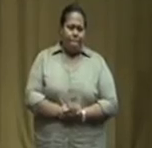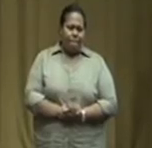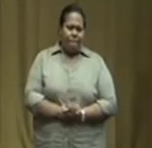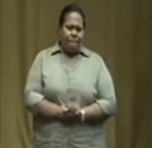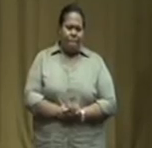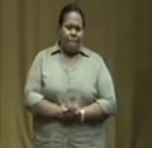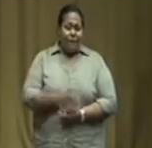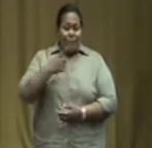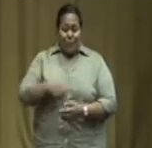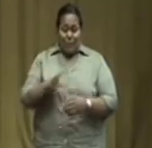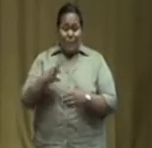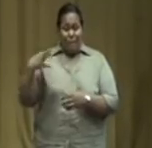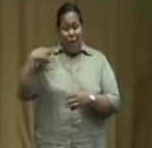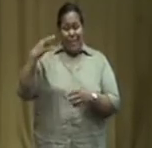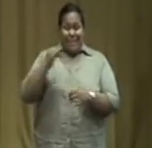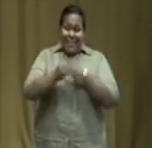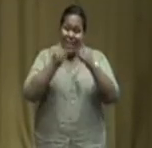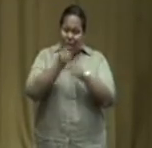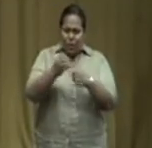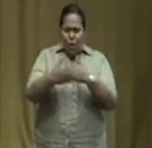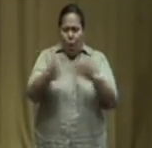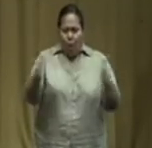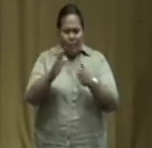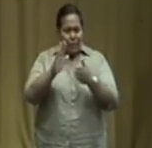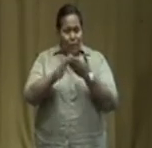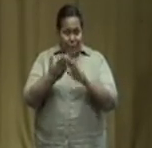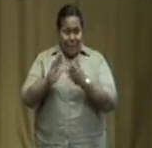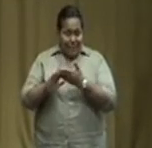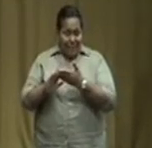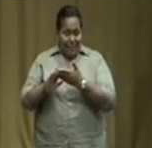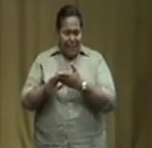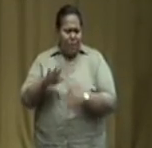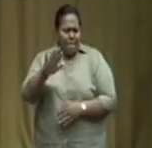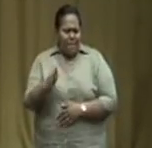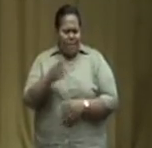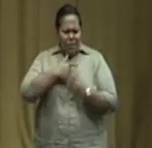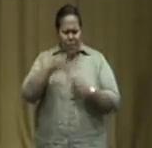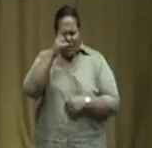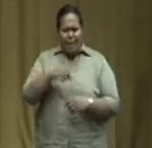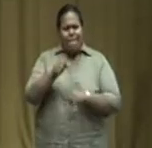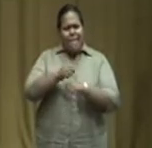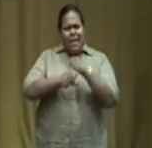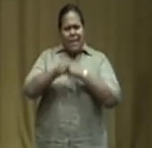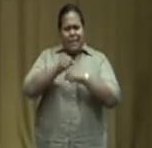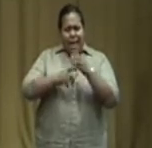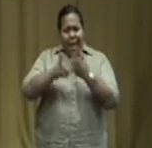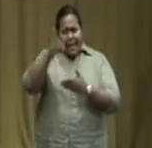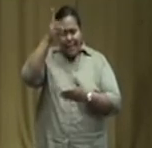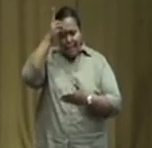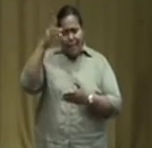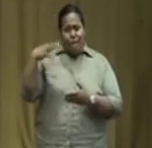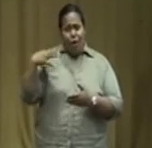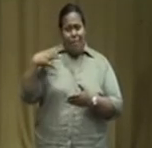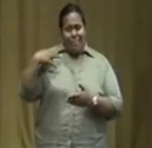open community, could we build a community of volunteers, academic volunteers around the